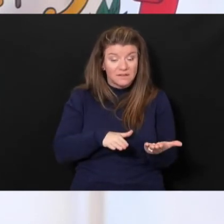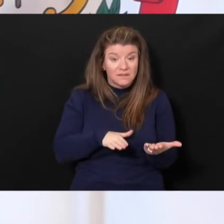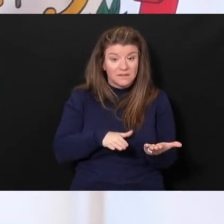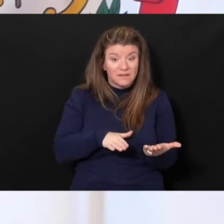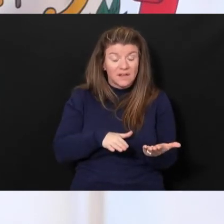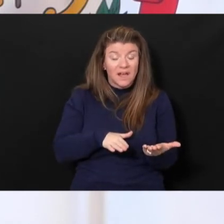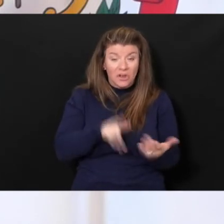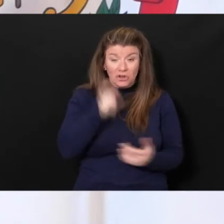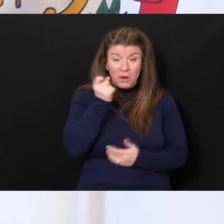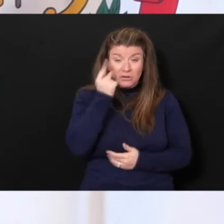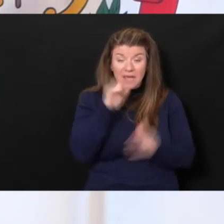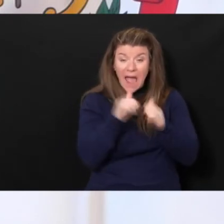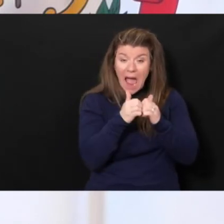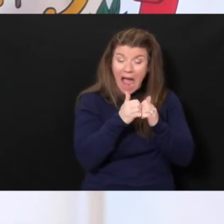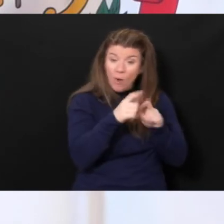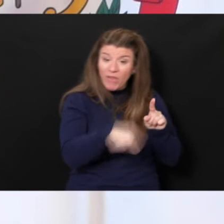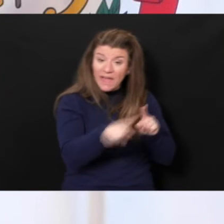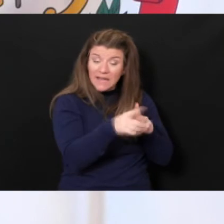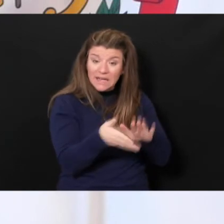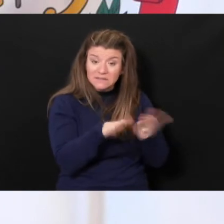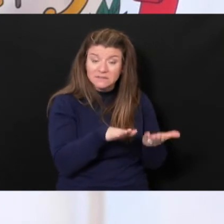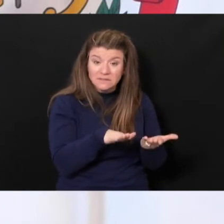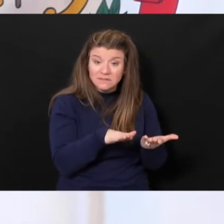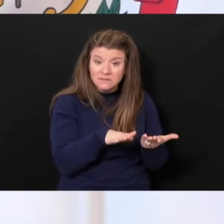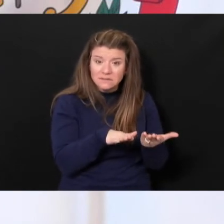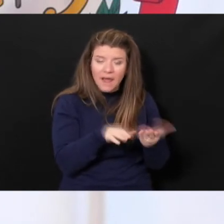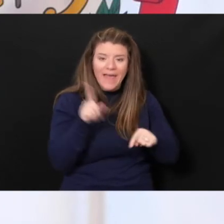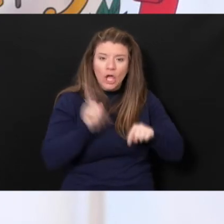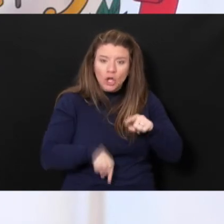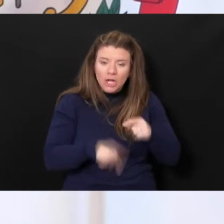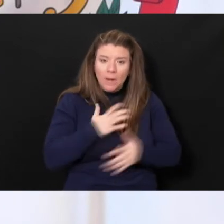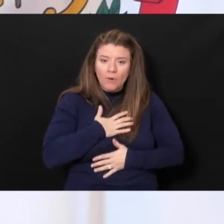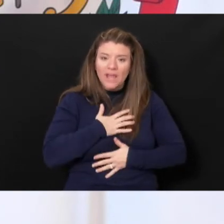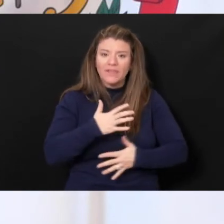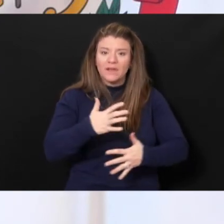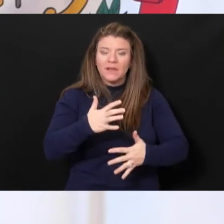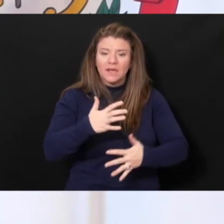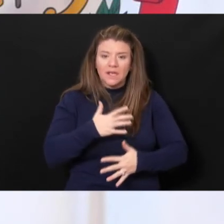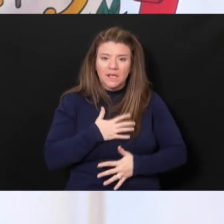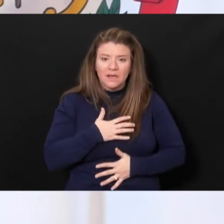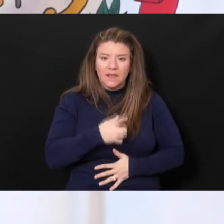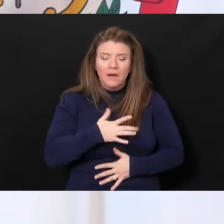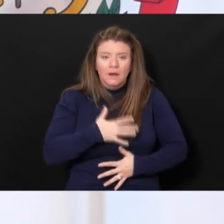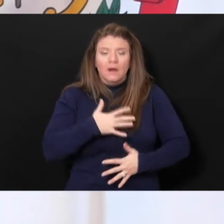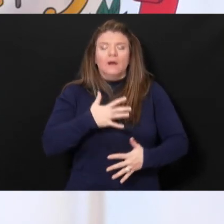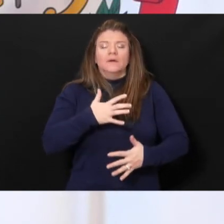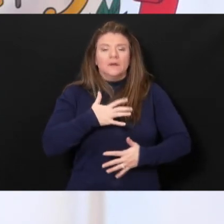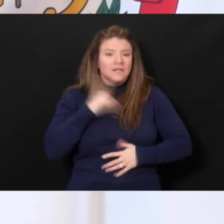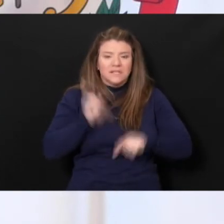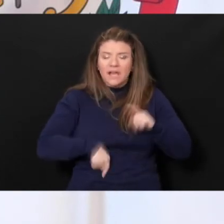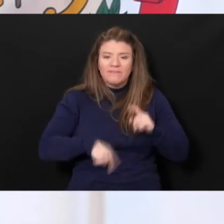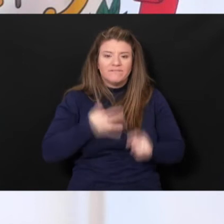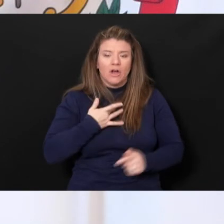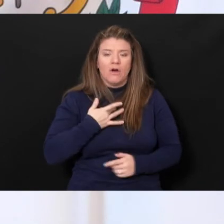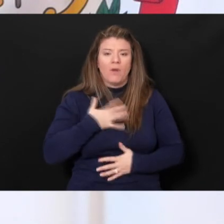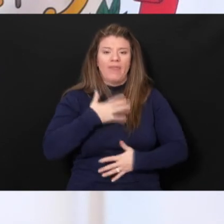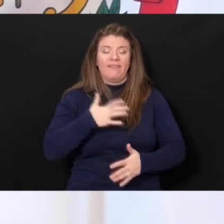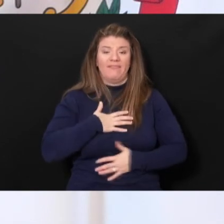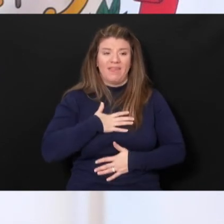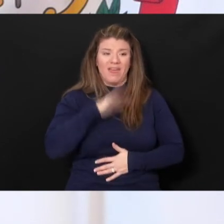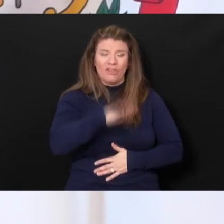You realize how they died? They couldn't breathe. They were gasping for breath. Their loved